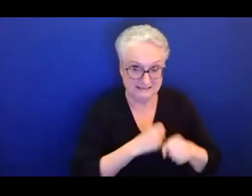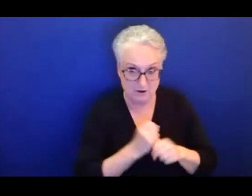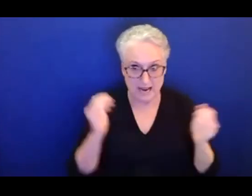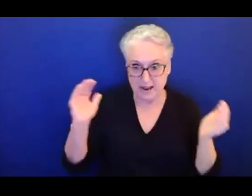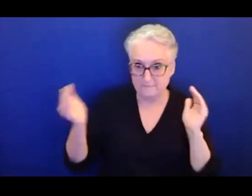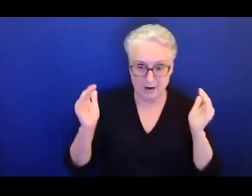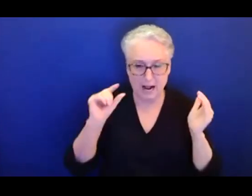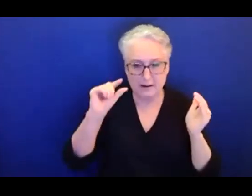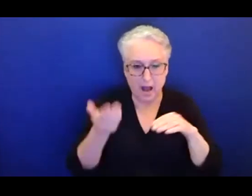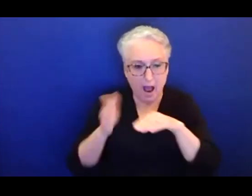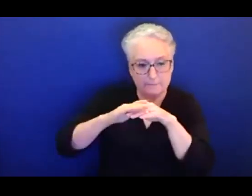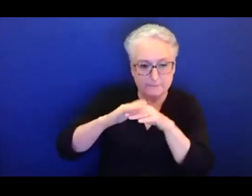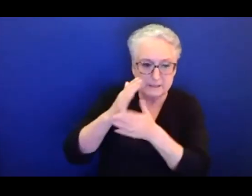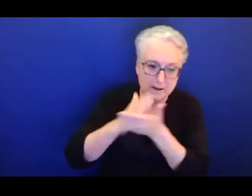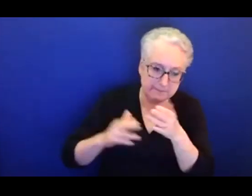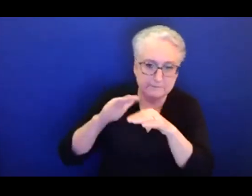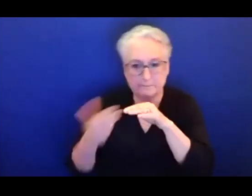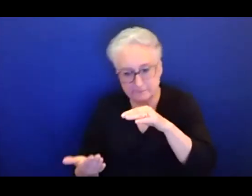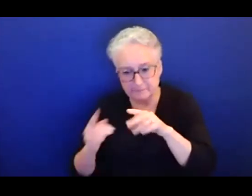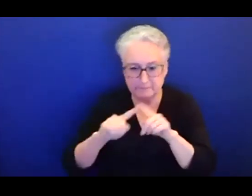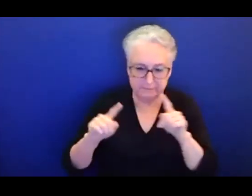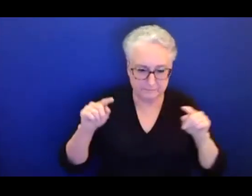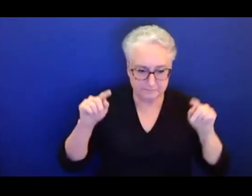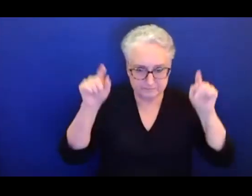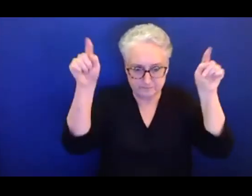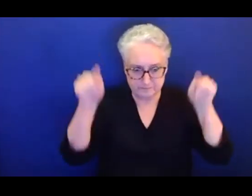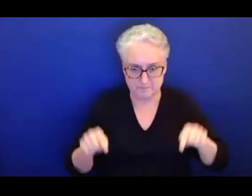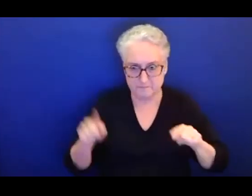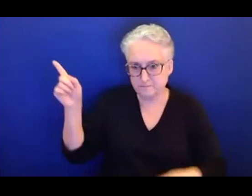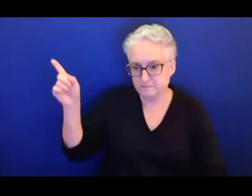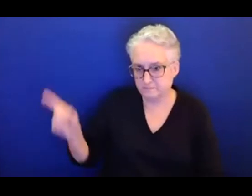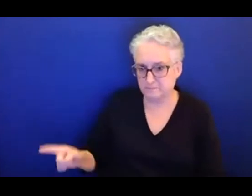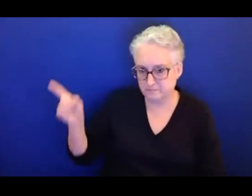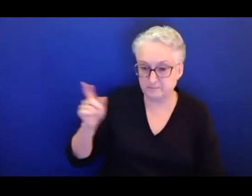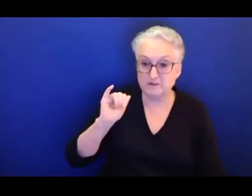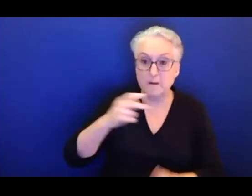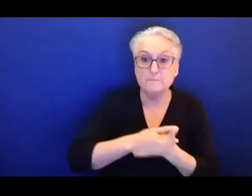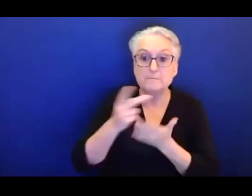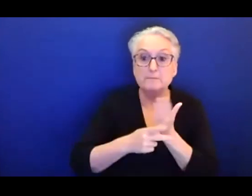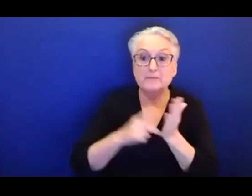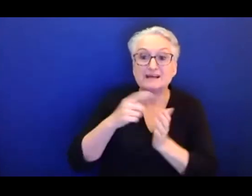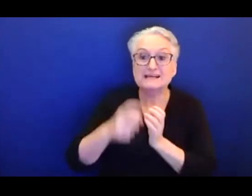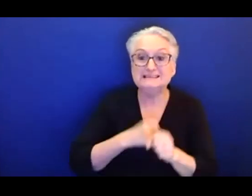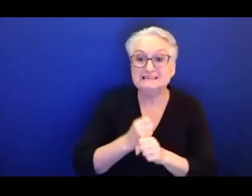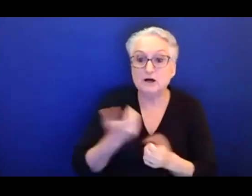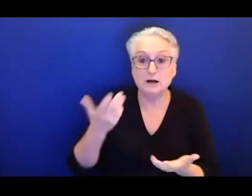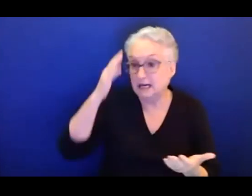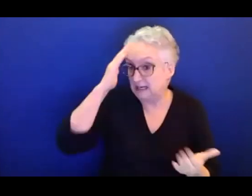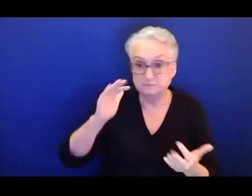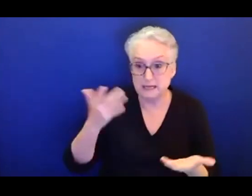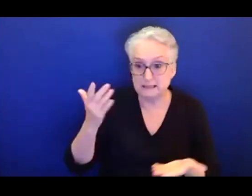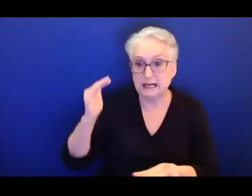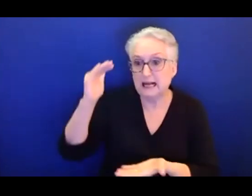home program income. We're forecasting much lower loan repayments this year. So the program income